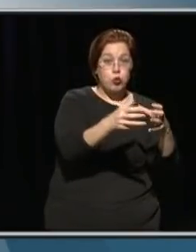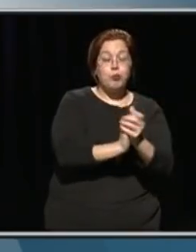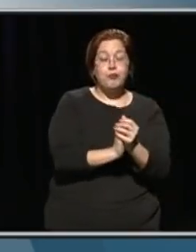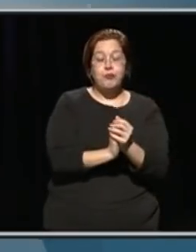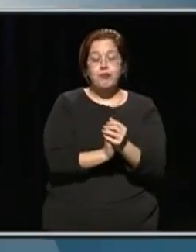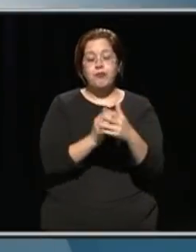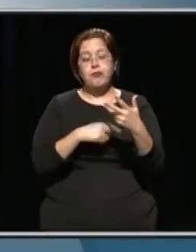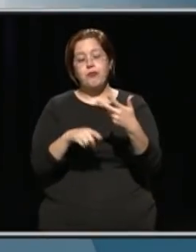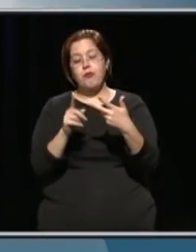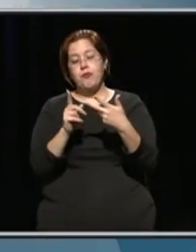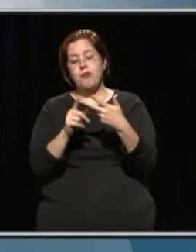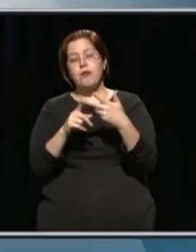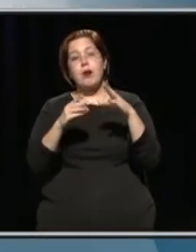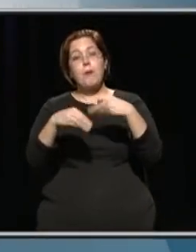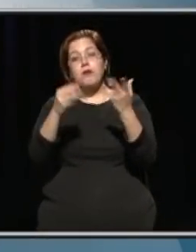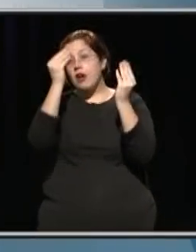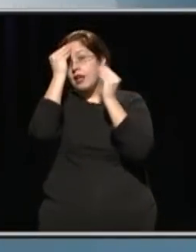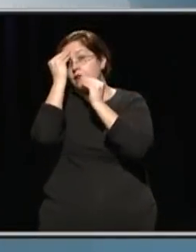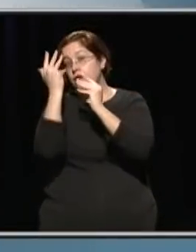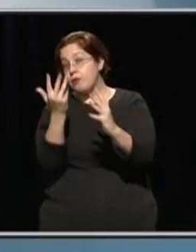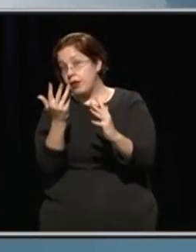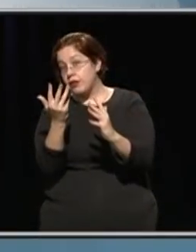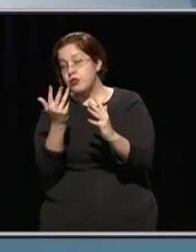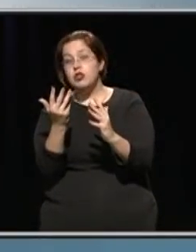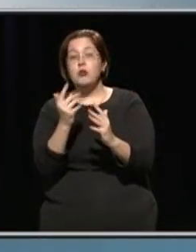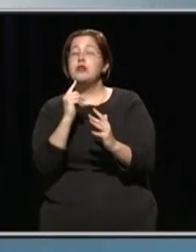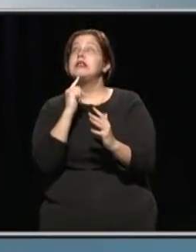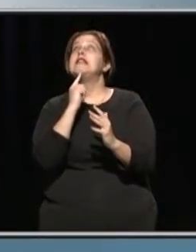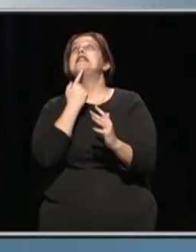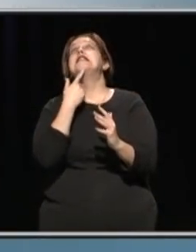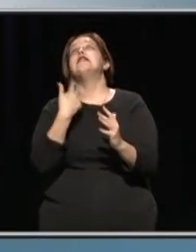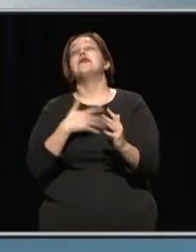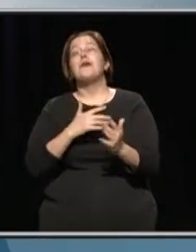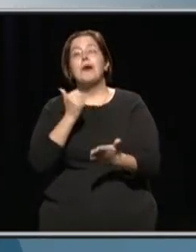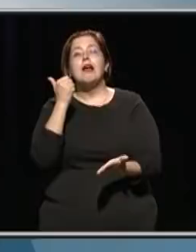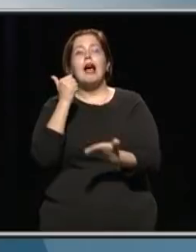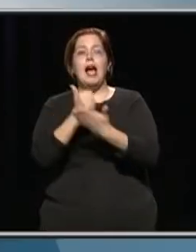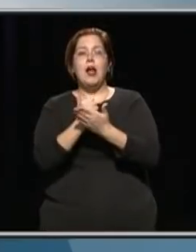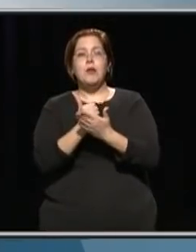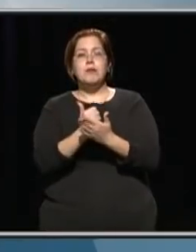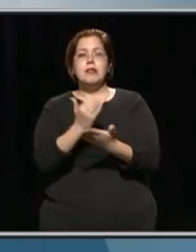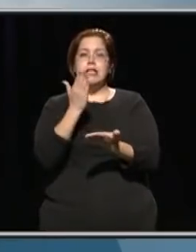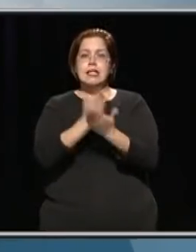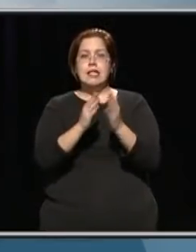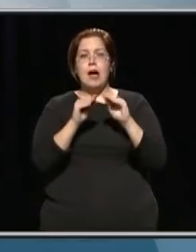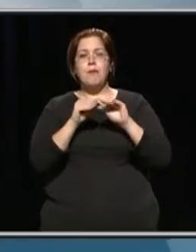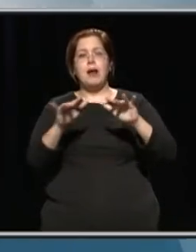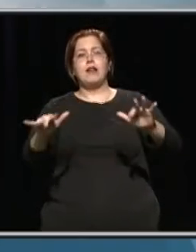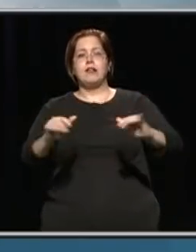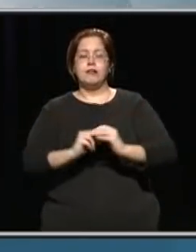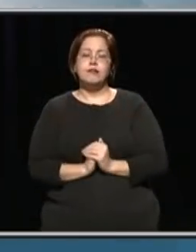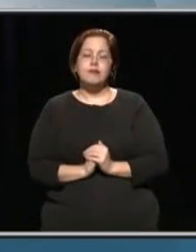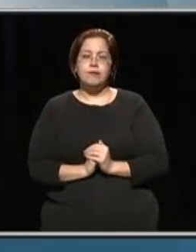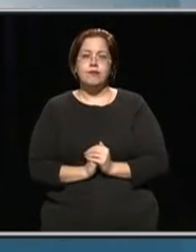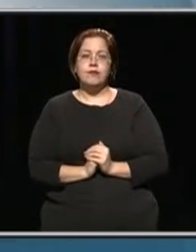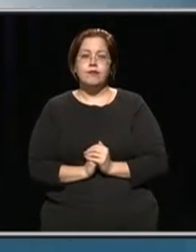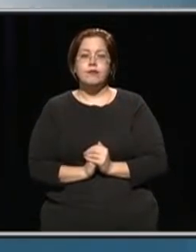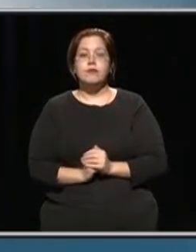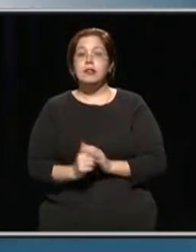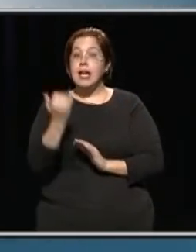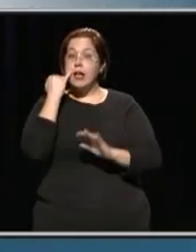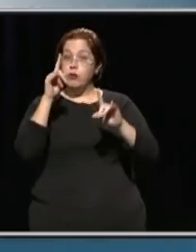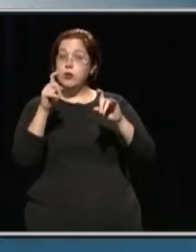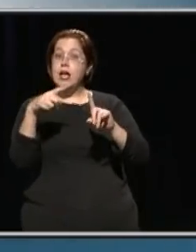And finally, you can provide information which critically helps us in the fight of this virus. If you